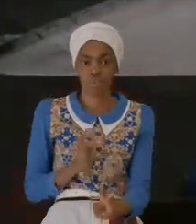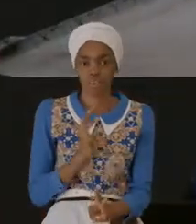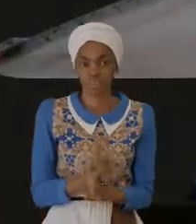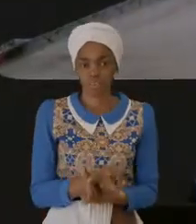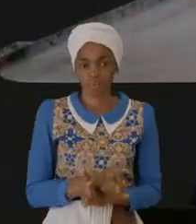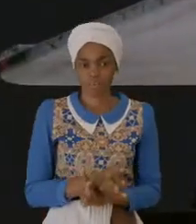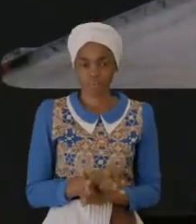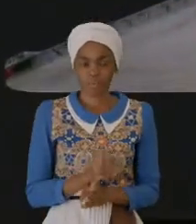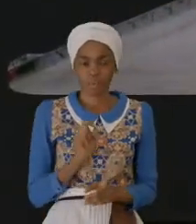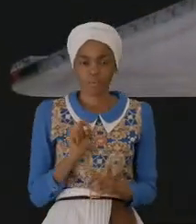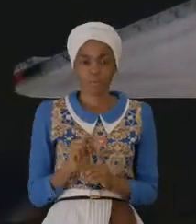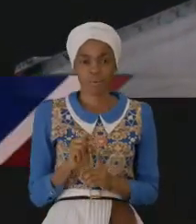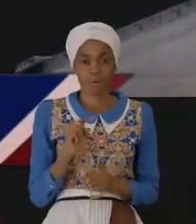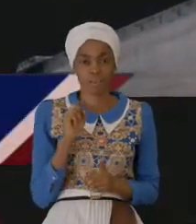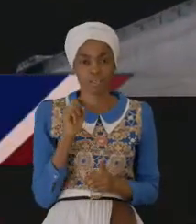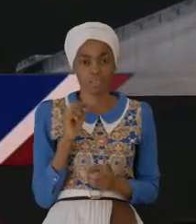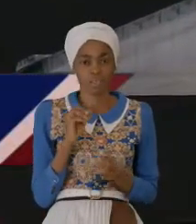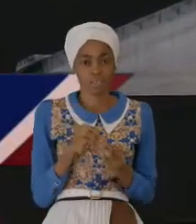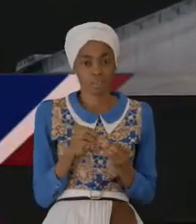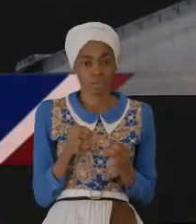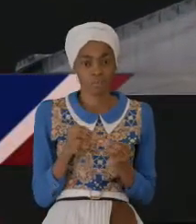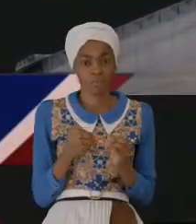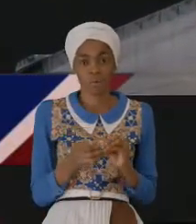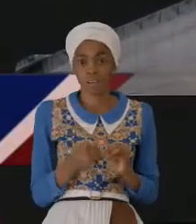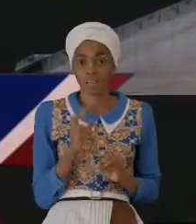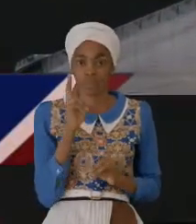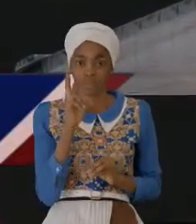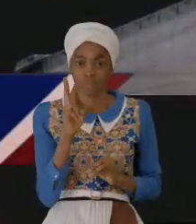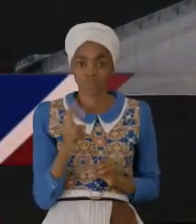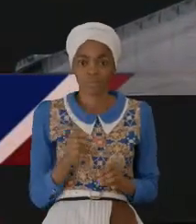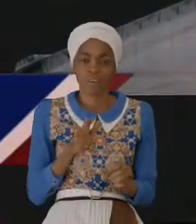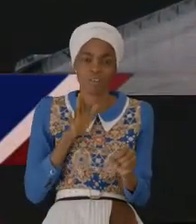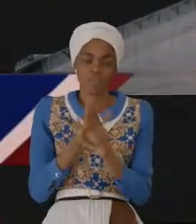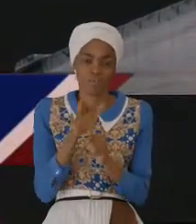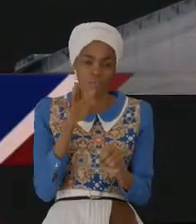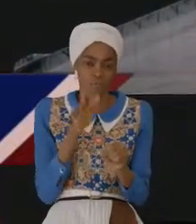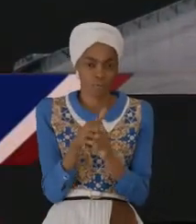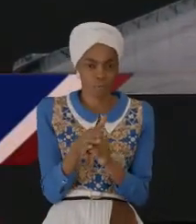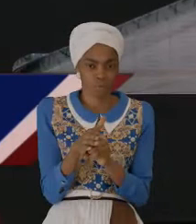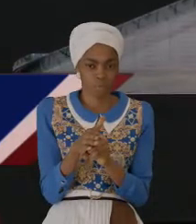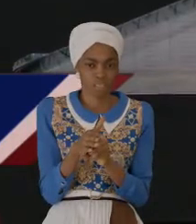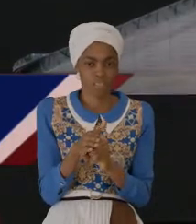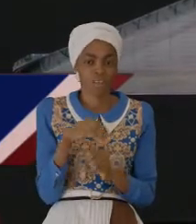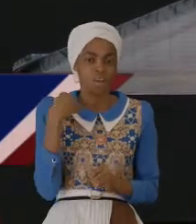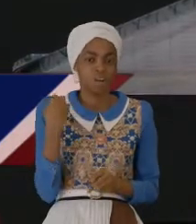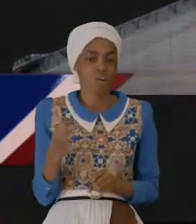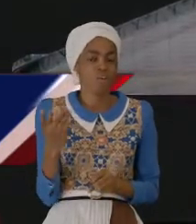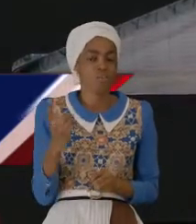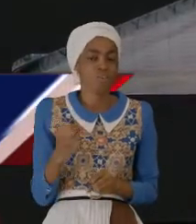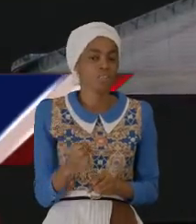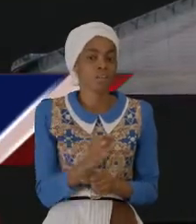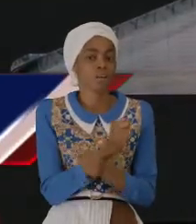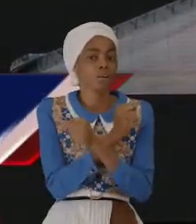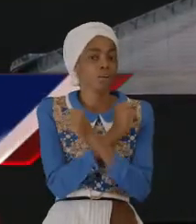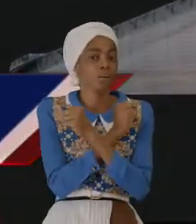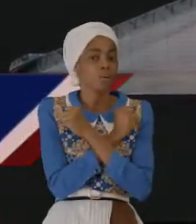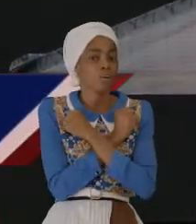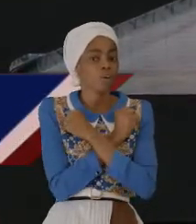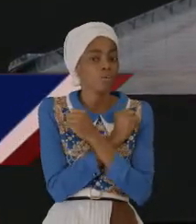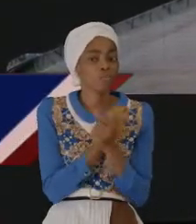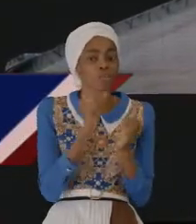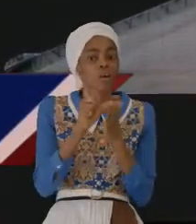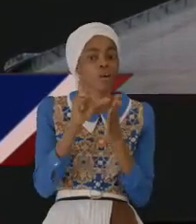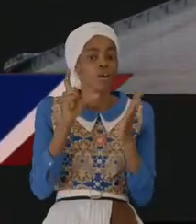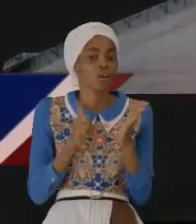number two here number two the Fulfillment of the love law or the law of